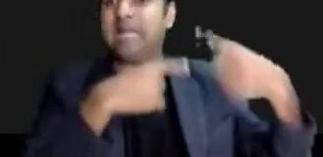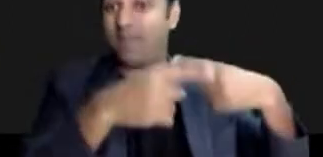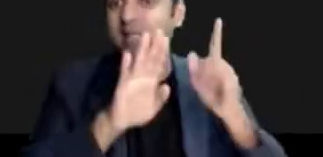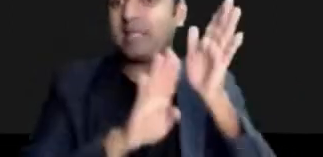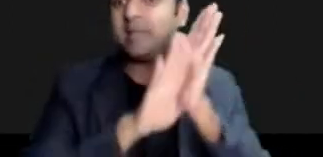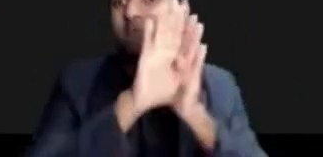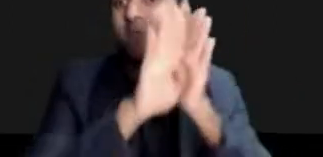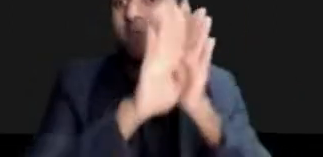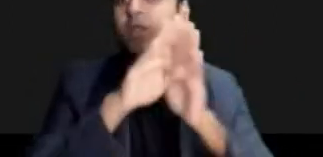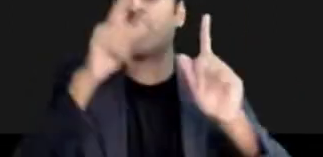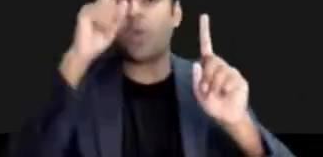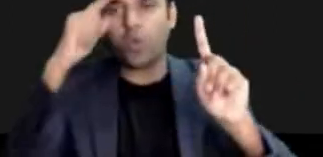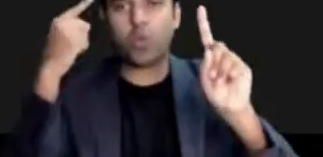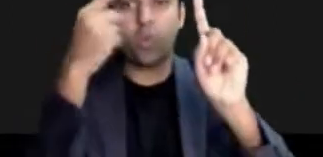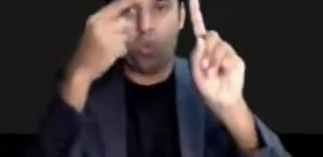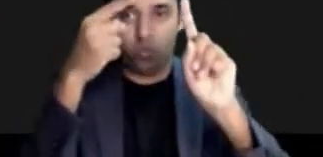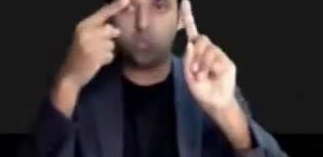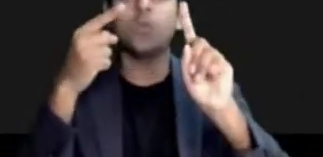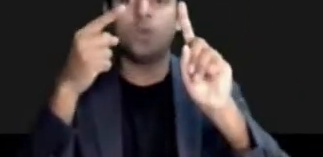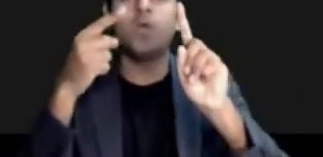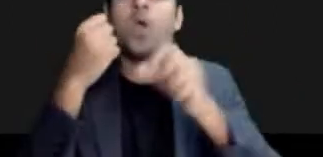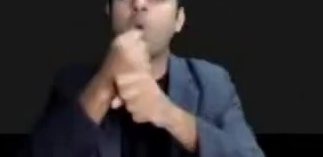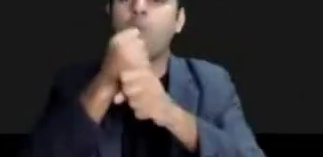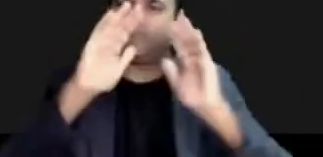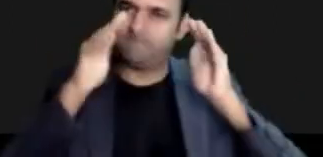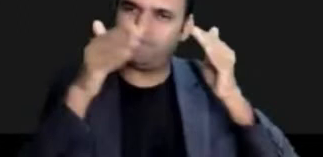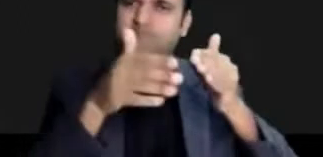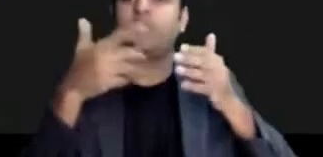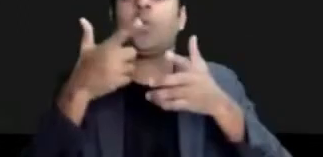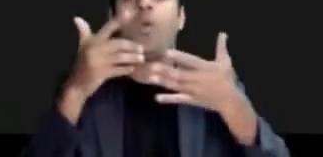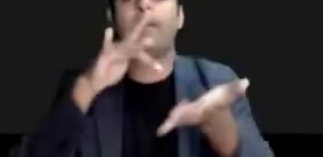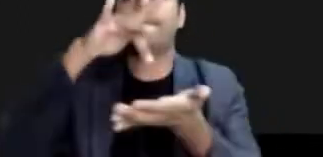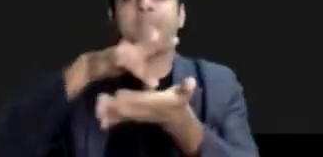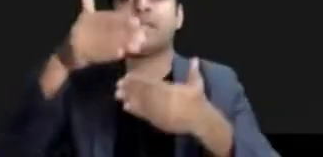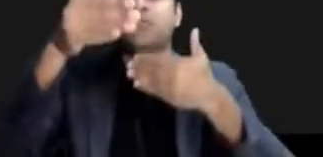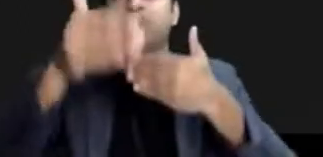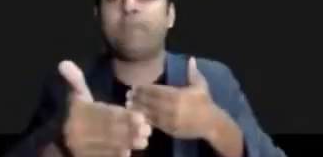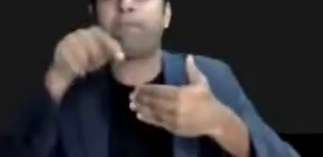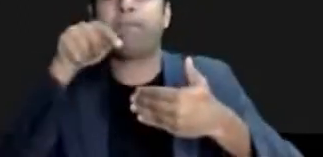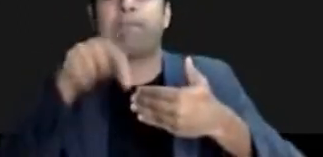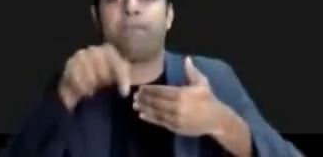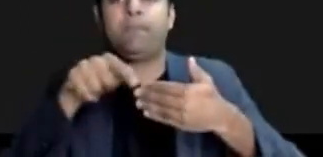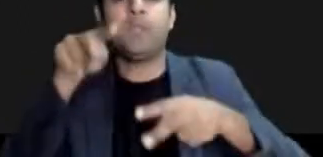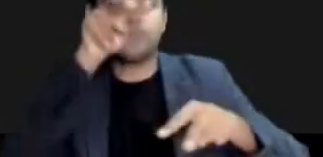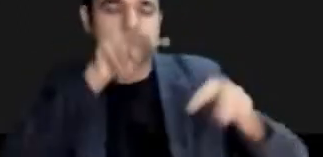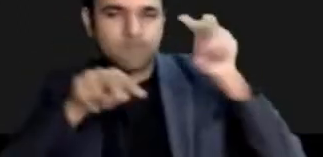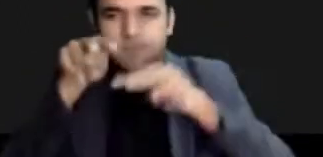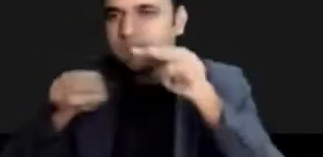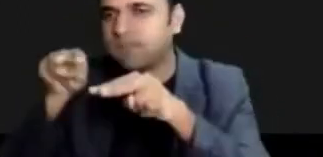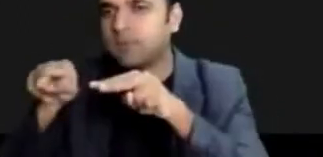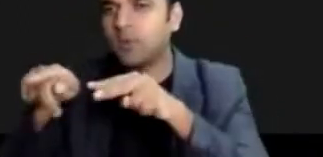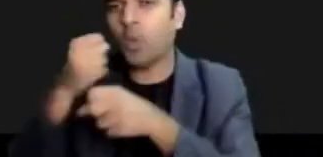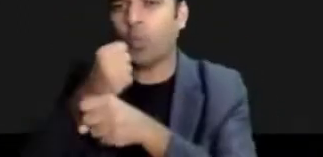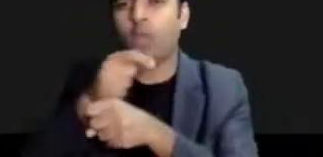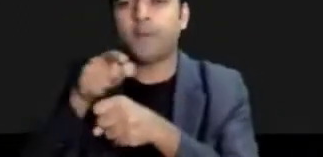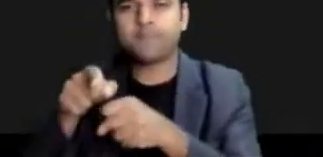This review follows two main goals. Number one, what we have done so far, how we have implemented the